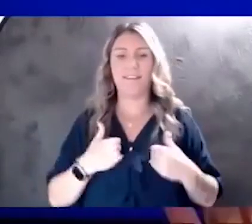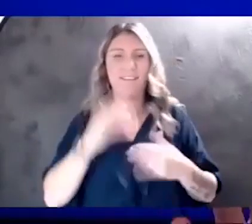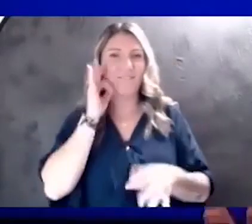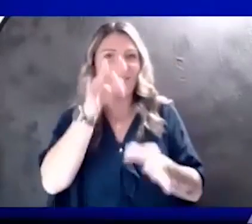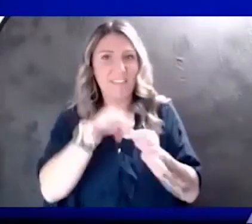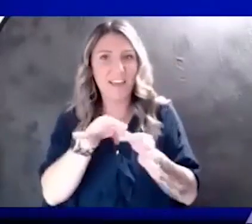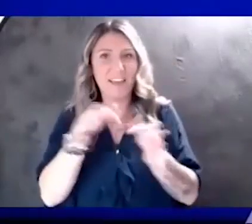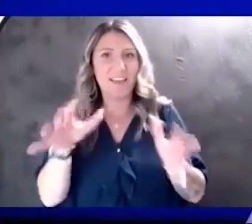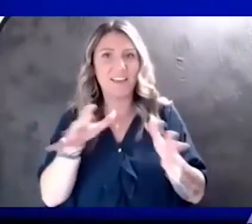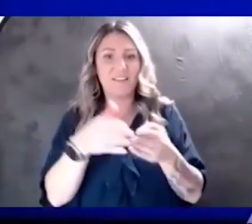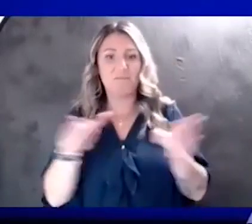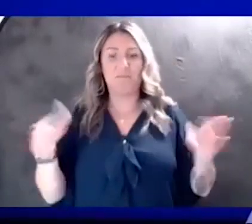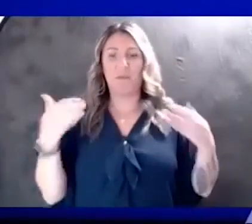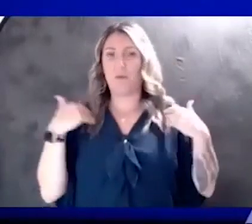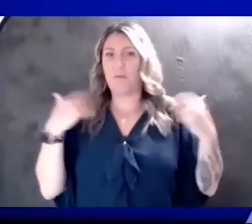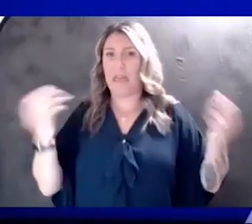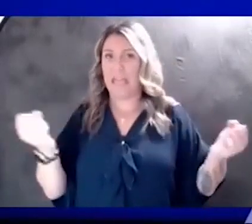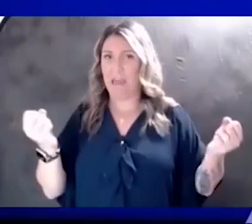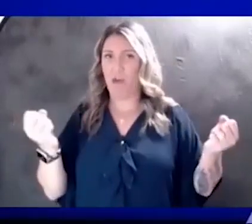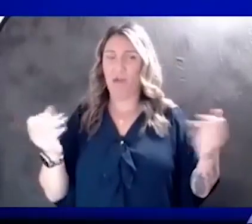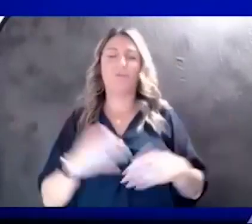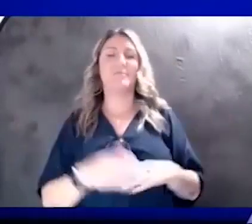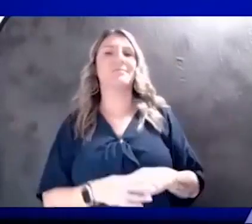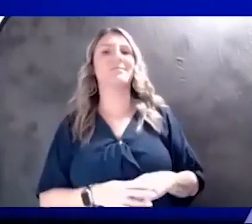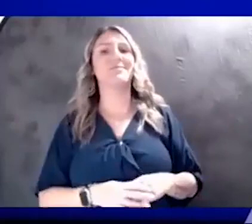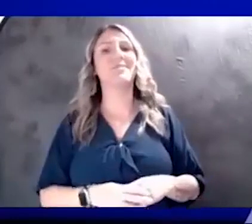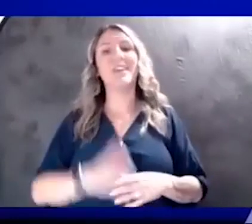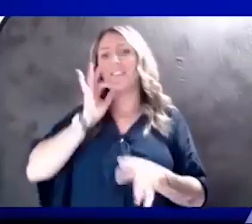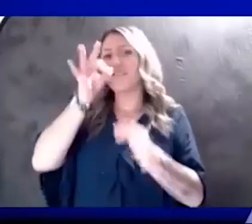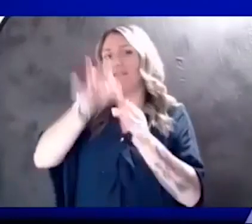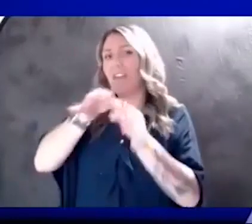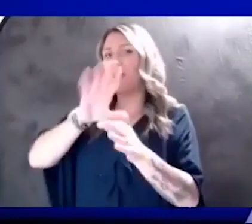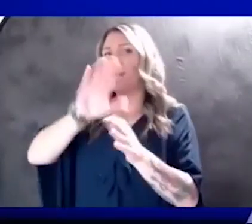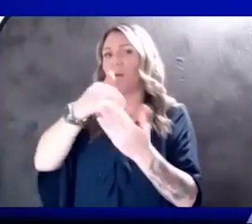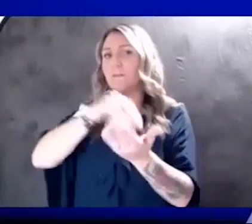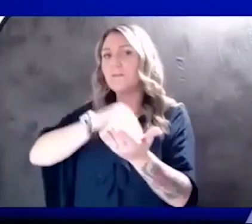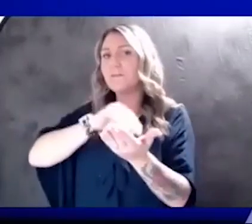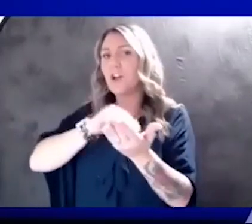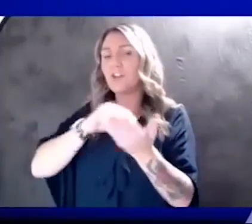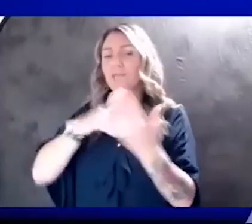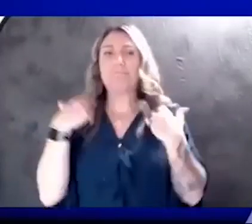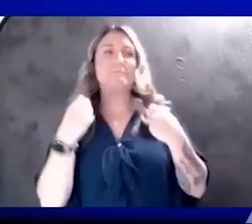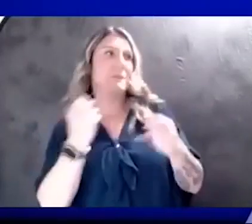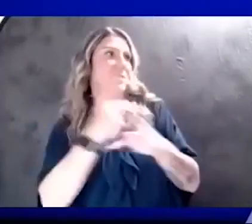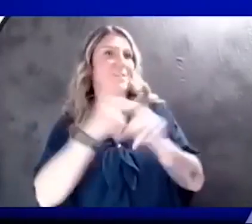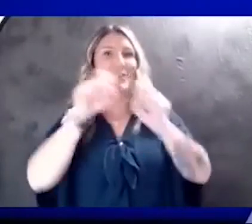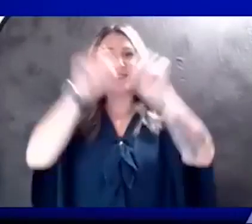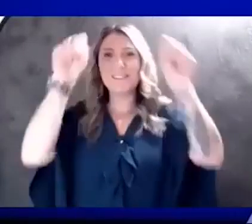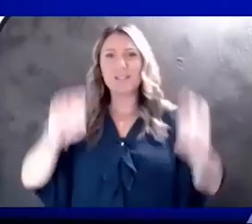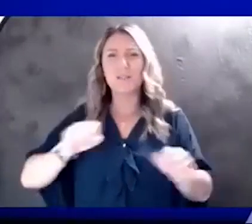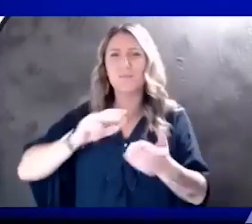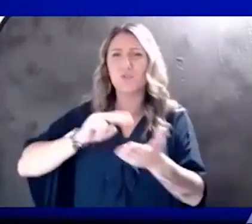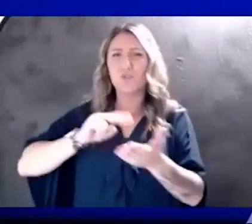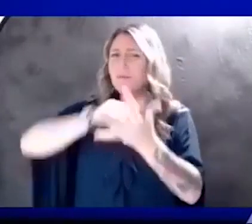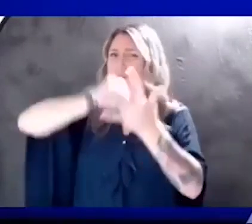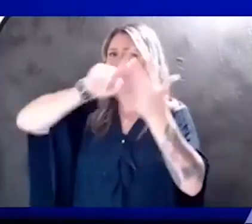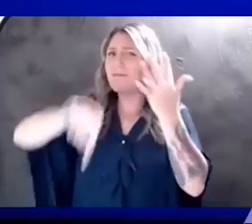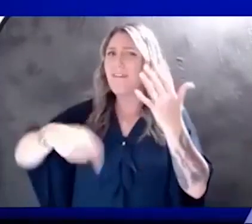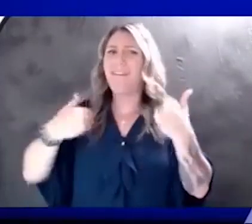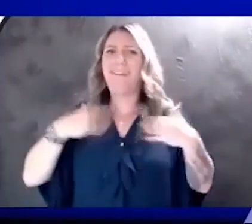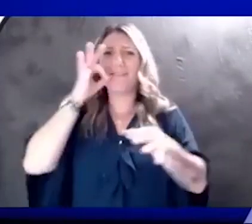public health folks, have faith in the physicians and healthcare systems, nurses, everybody, that we are doing the same darn